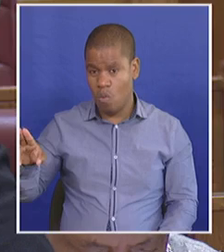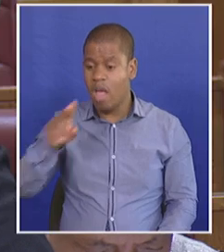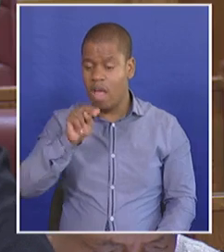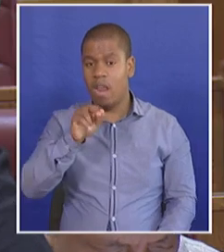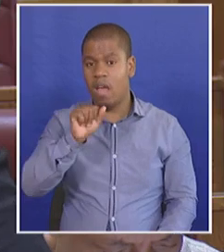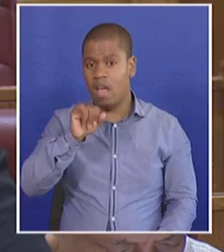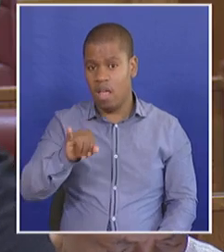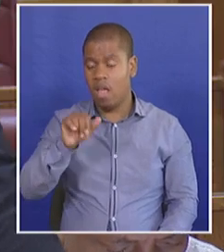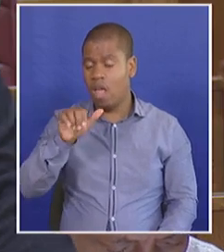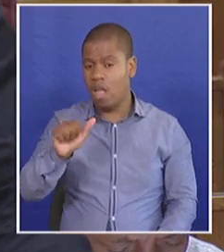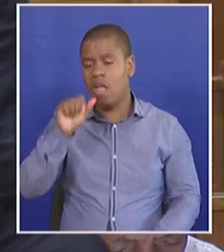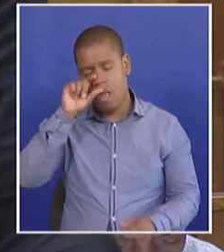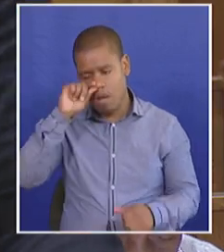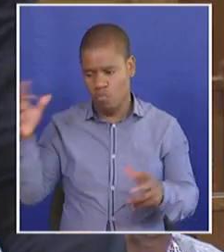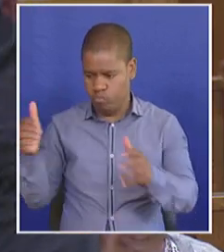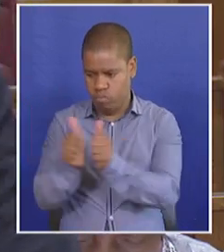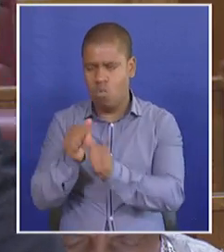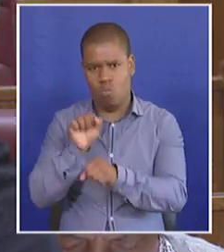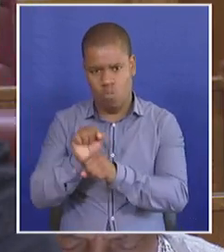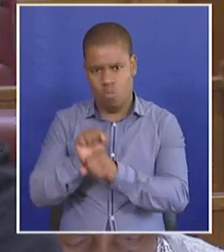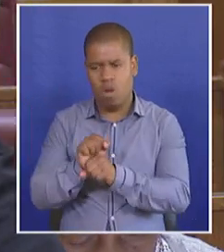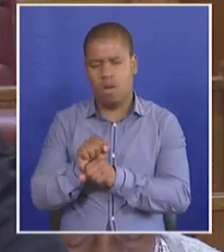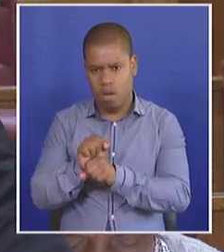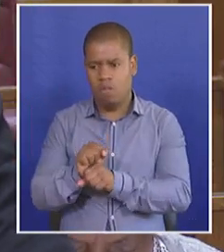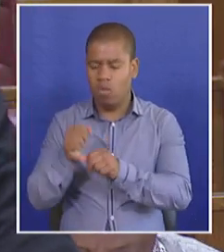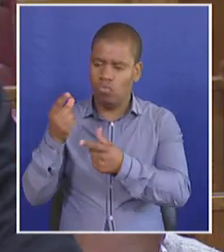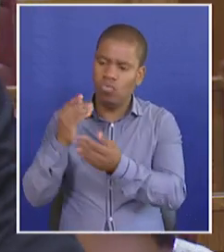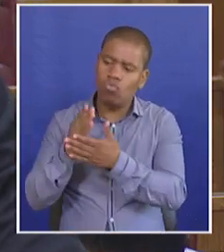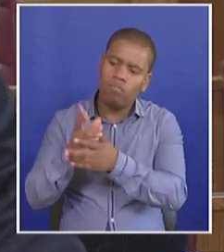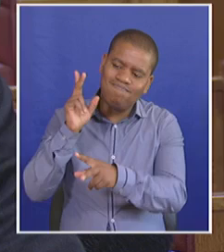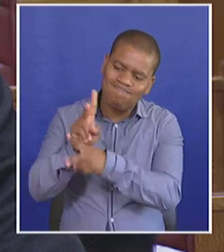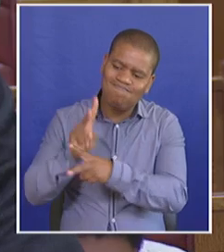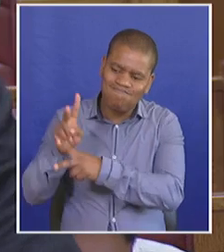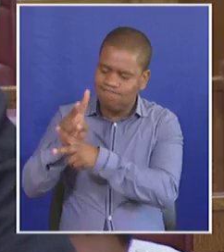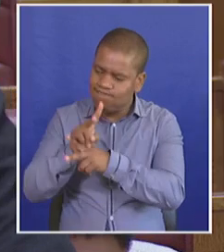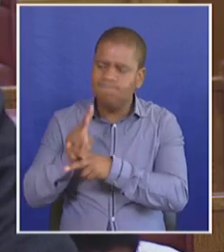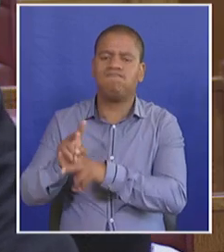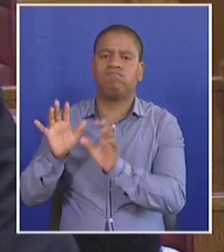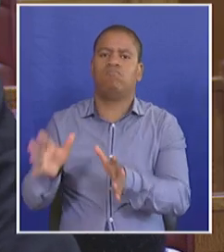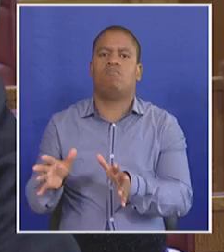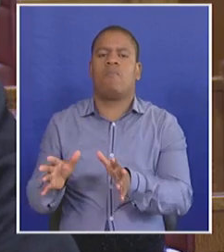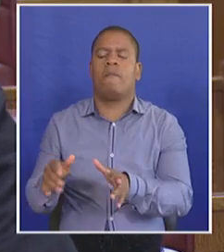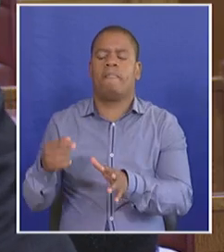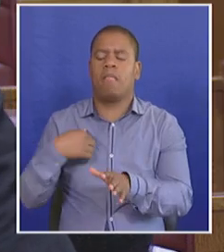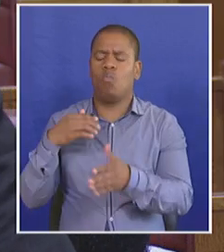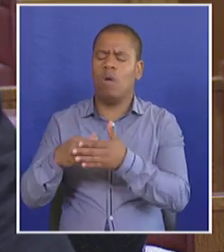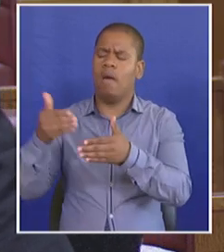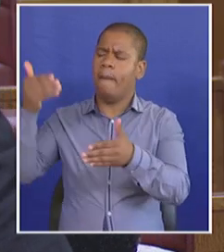particular issues. Now, so we had to trace the matter all the way